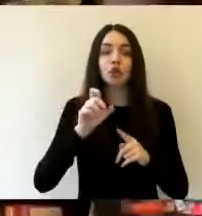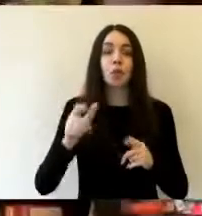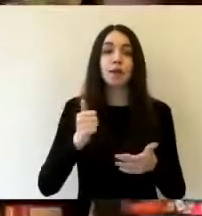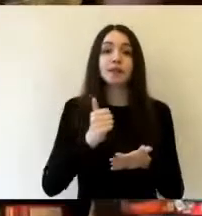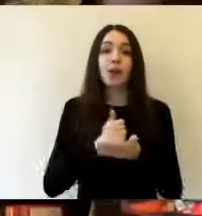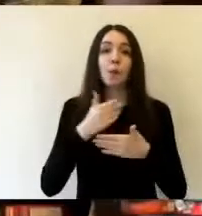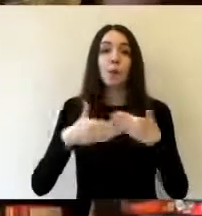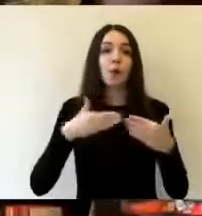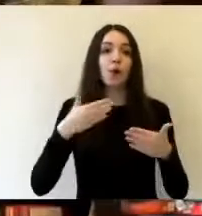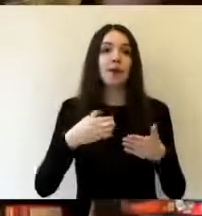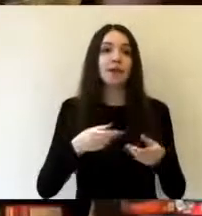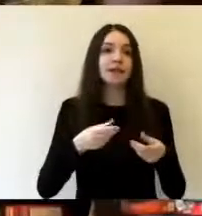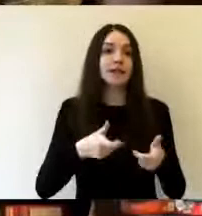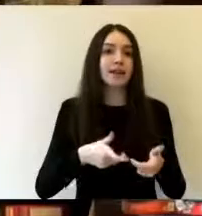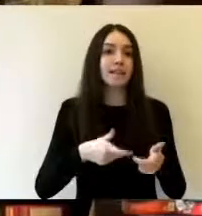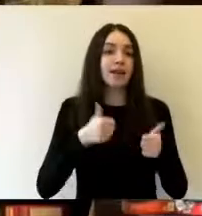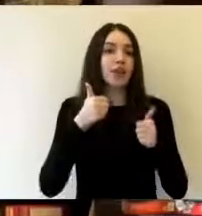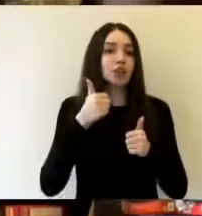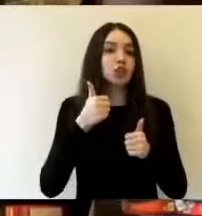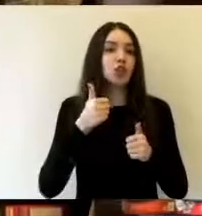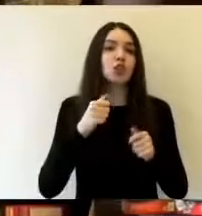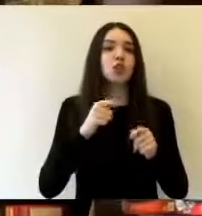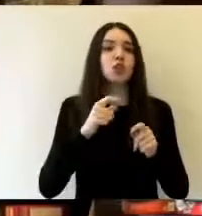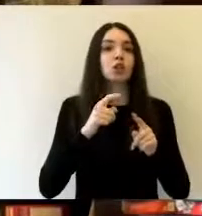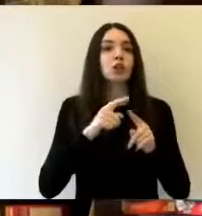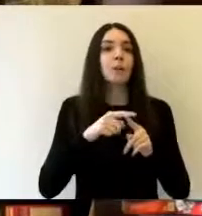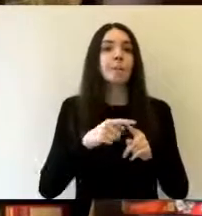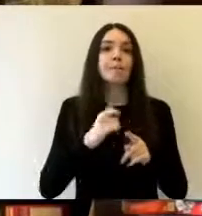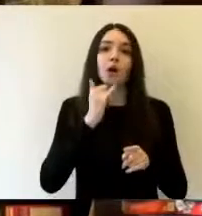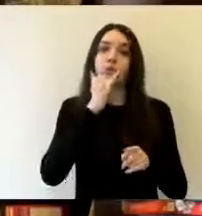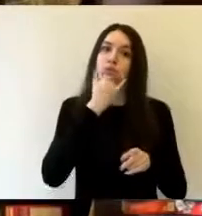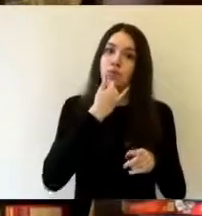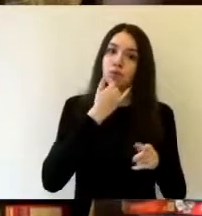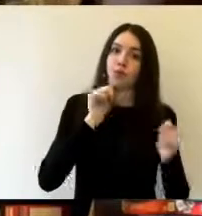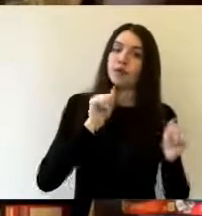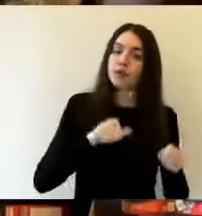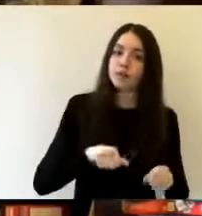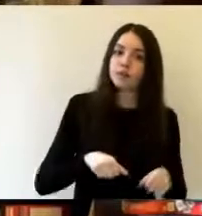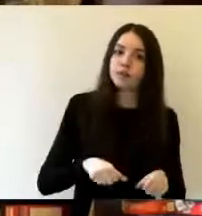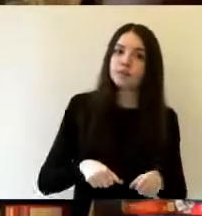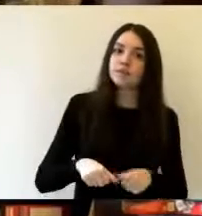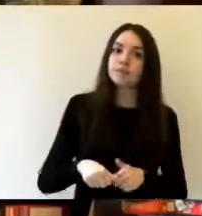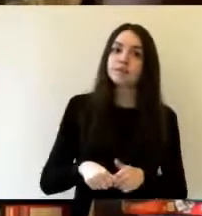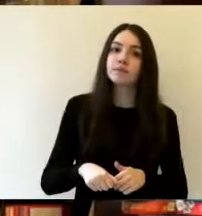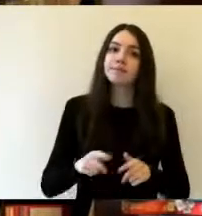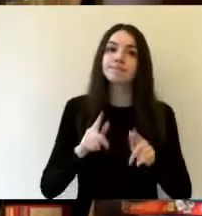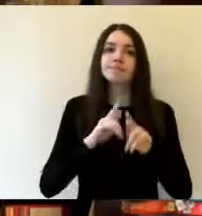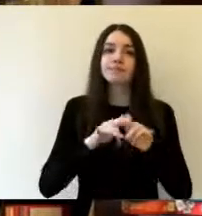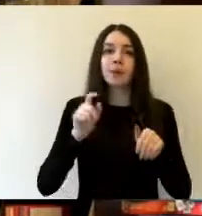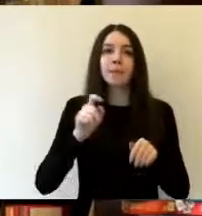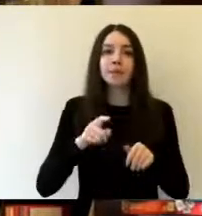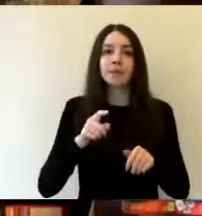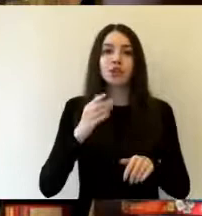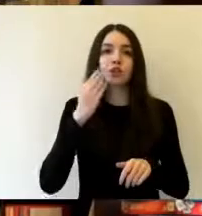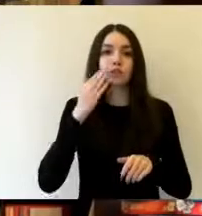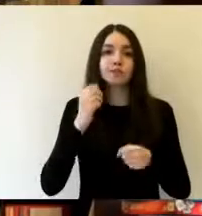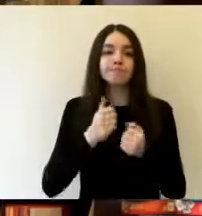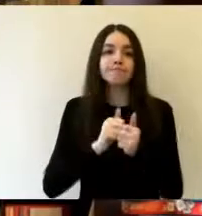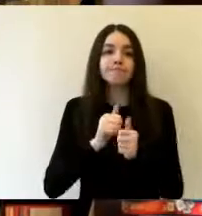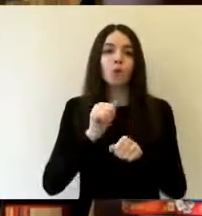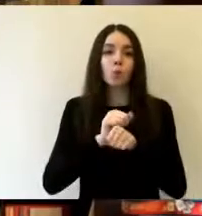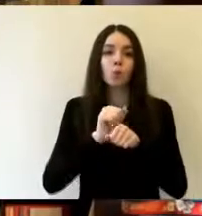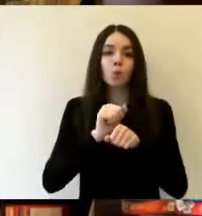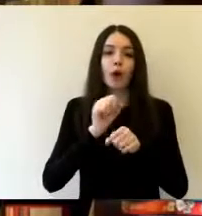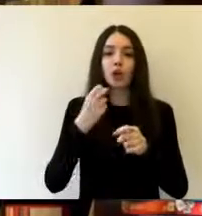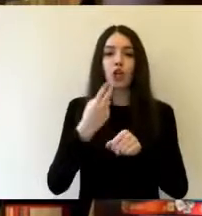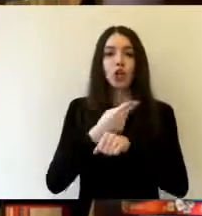faster, but you've got to be very careful with them because things can go wrong. But it's also a matter of knowing how to work with the tools, how to work with your body